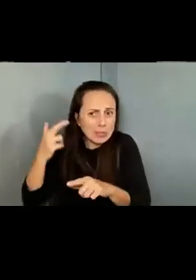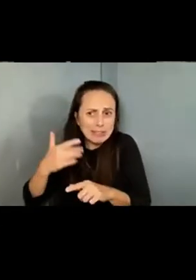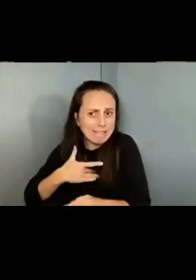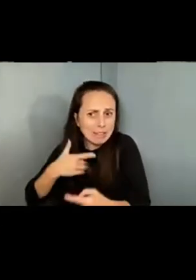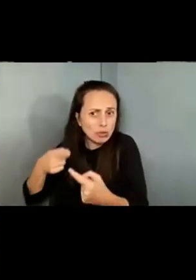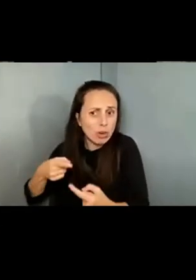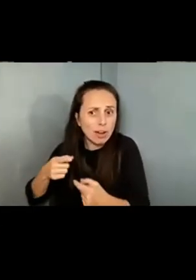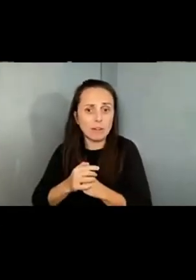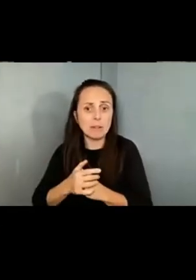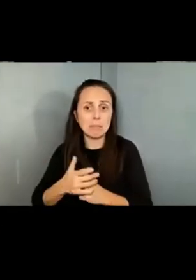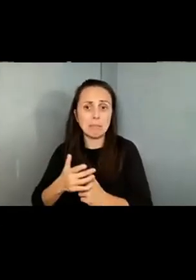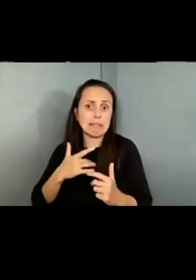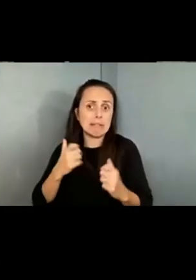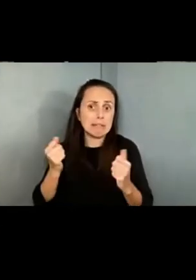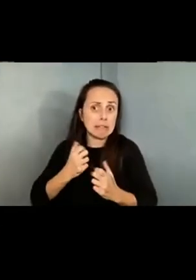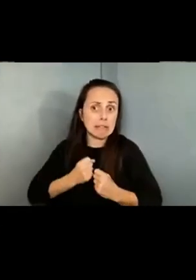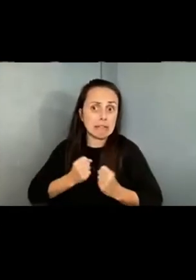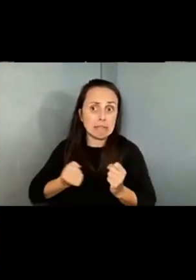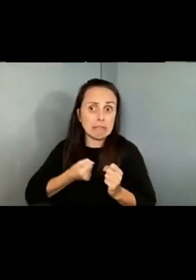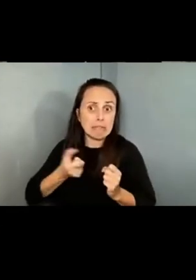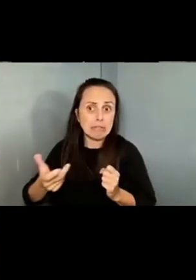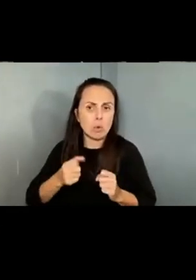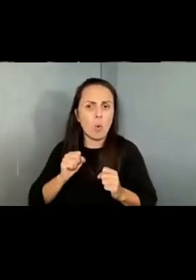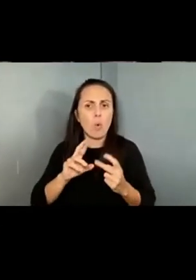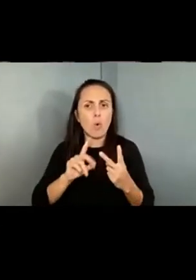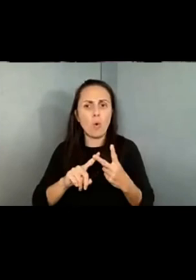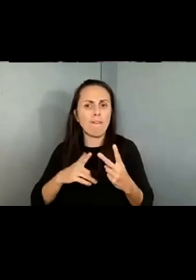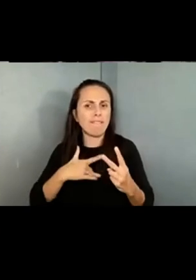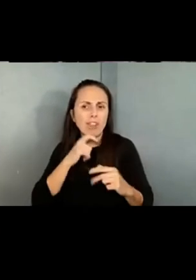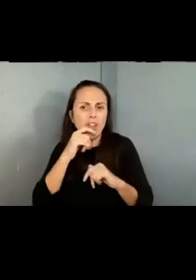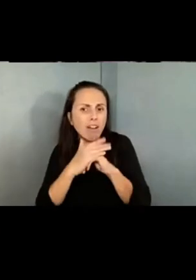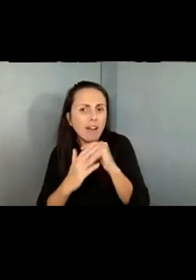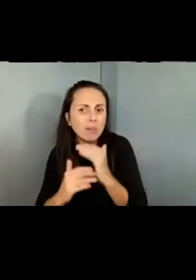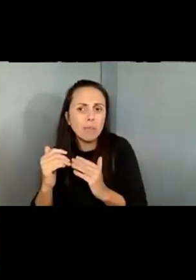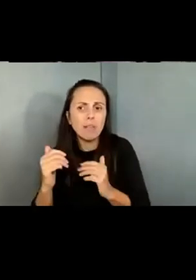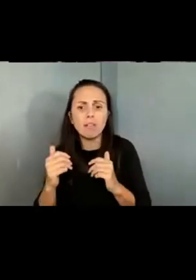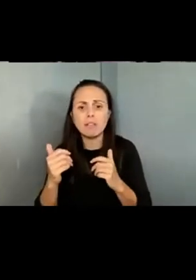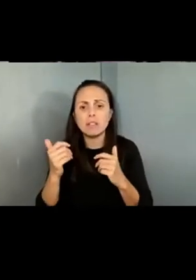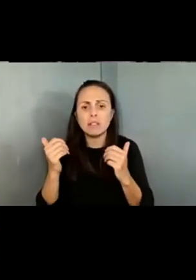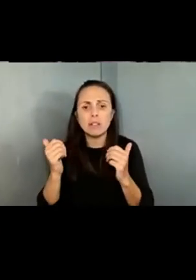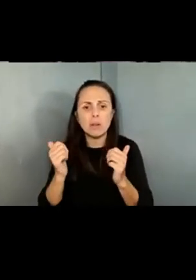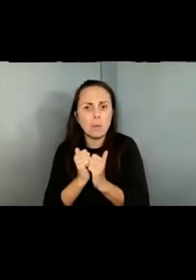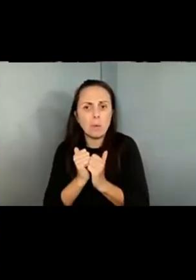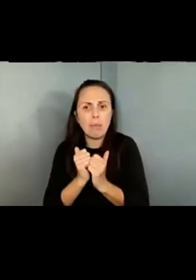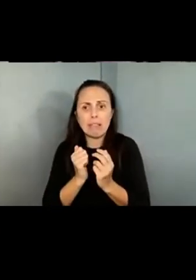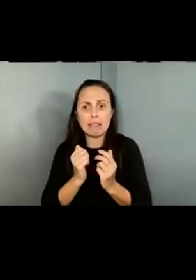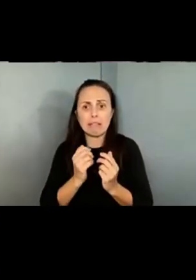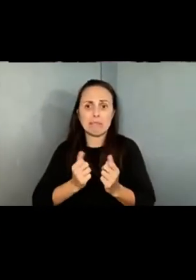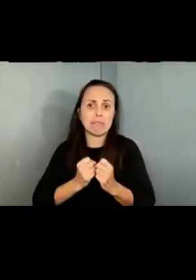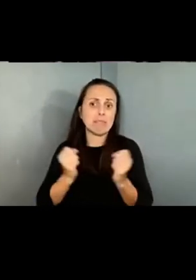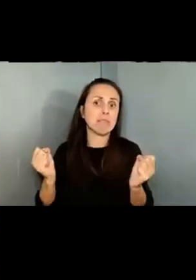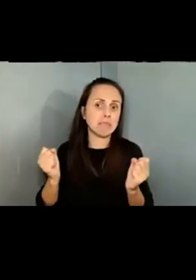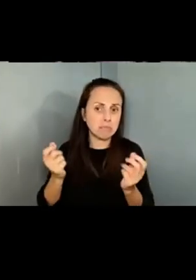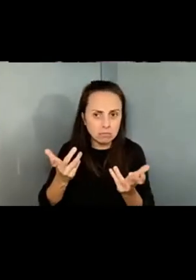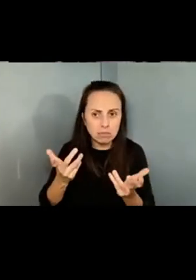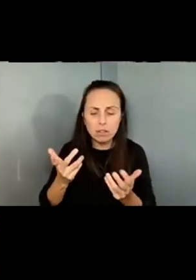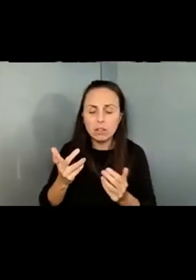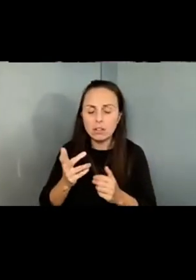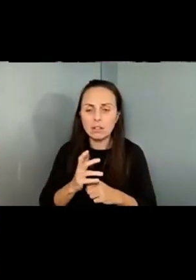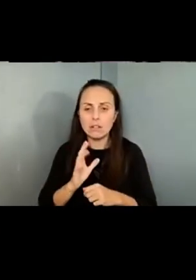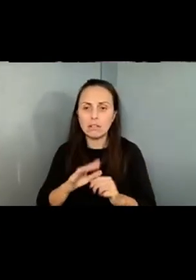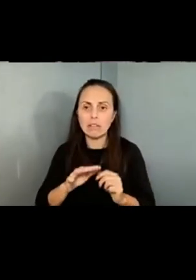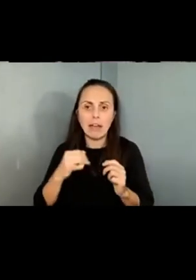variety of reasons, whether it's fear of disclosure, whether it's just discomfort with sticking your neck out, I